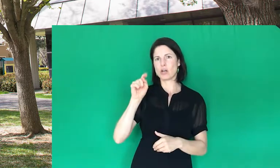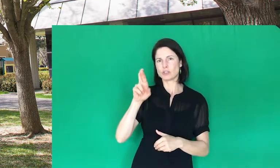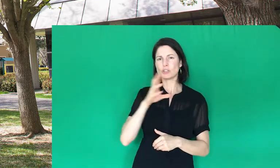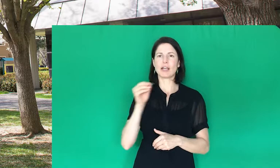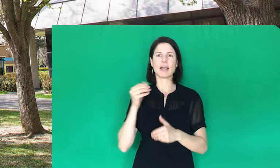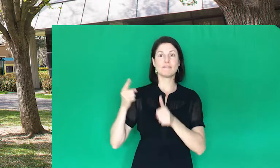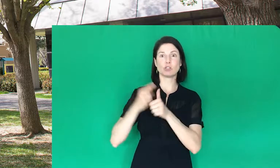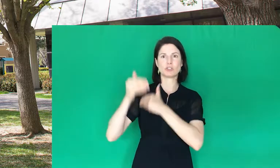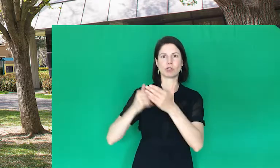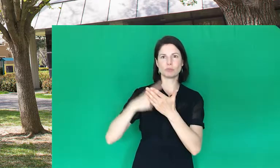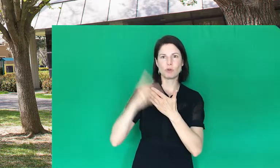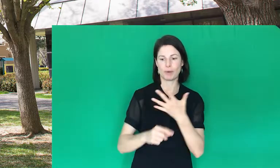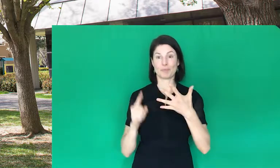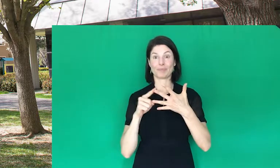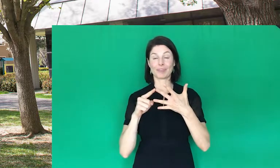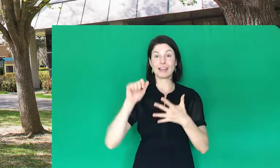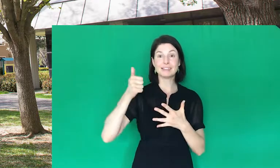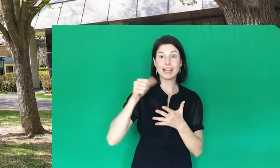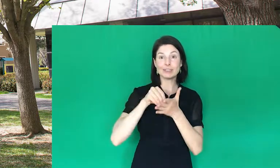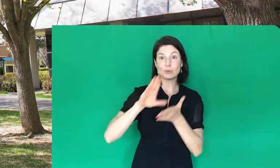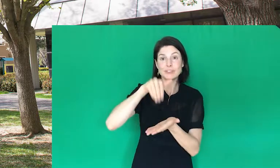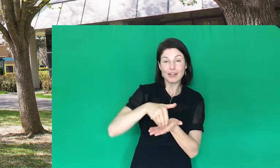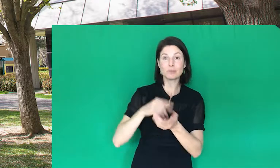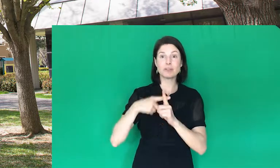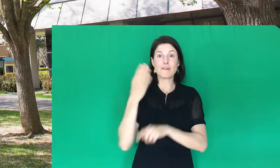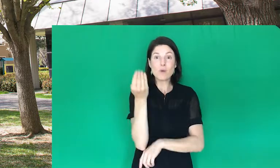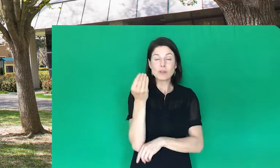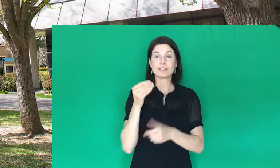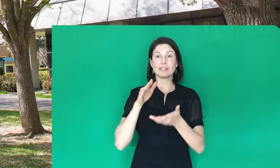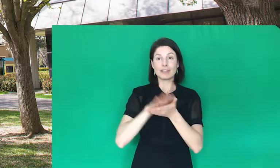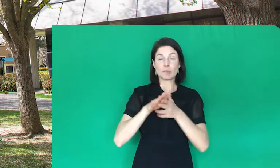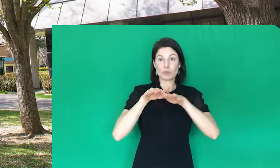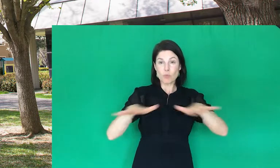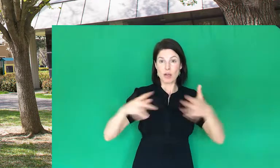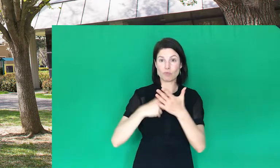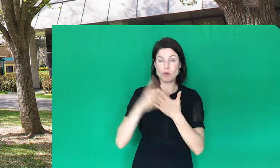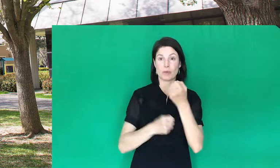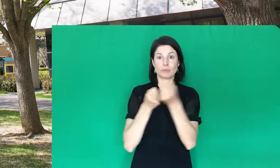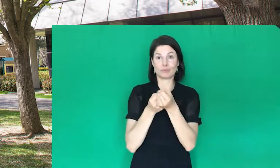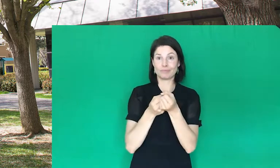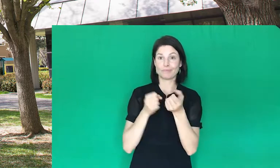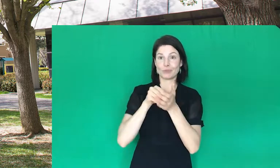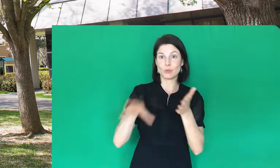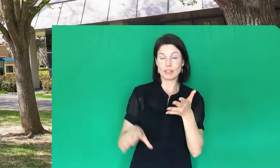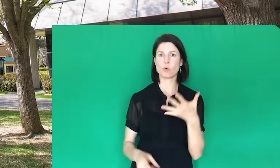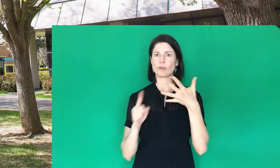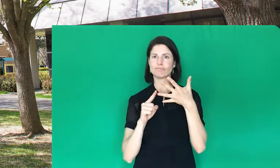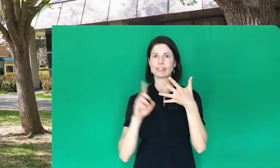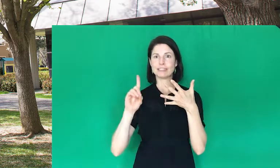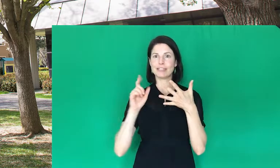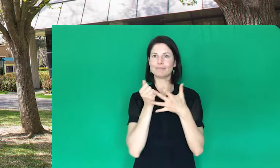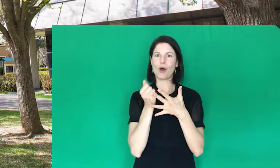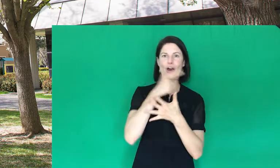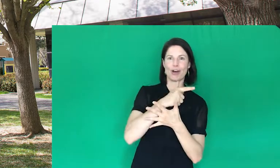programs. C, 10 student centers and 14 campus-wide programs to help students. Or